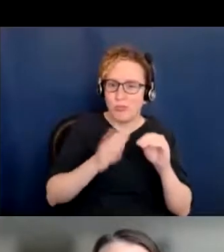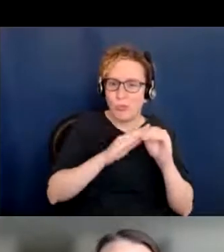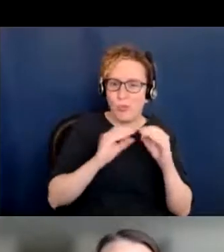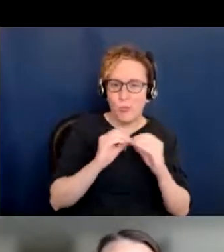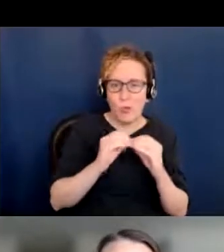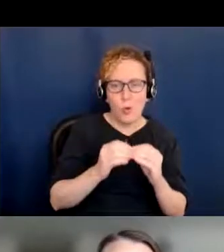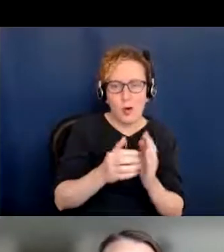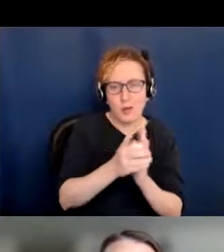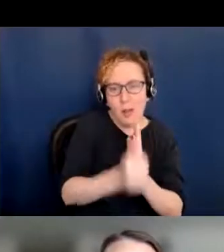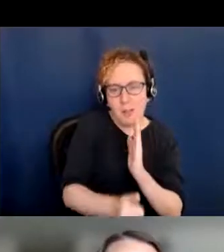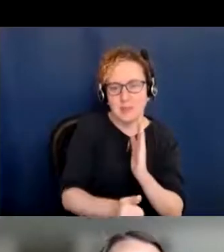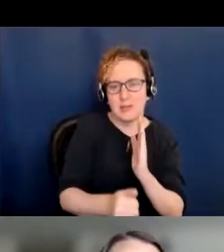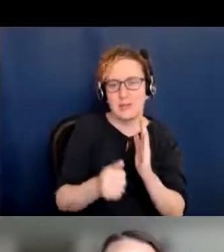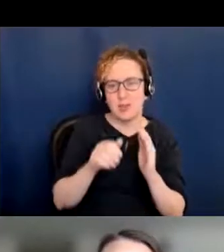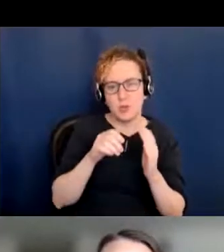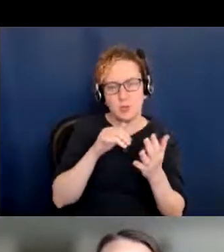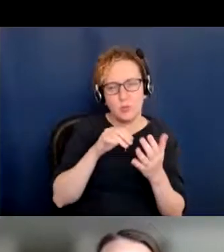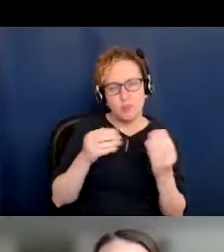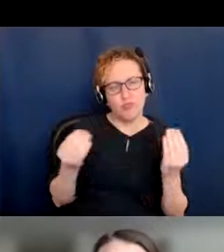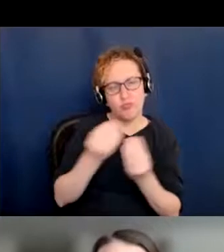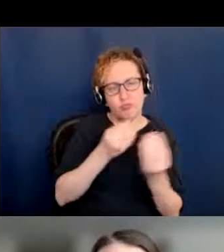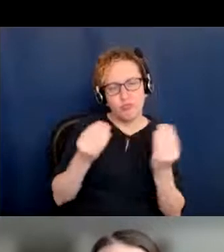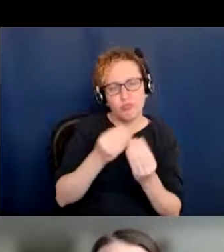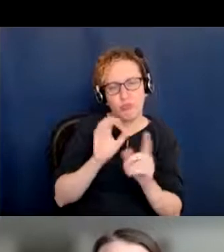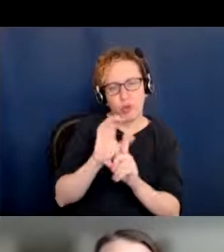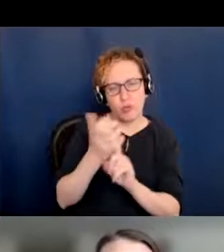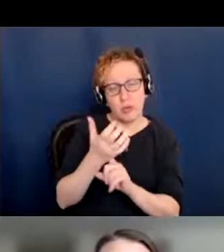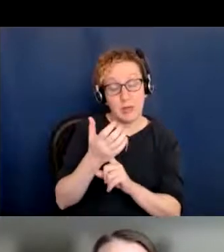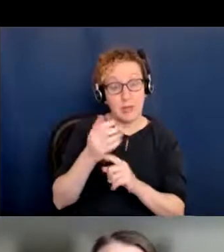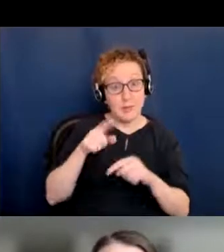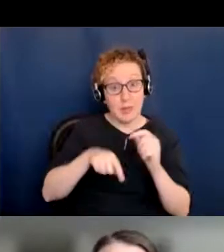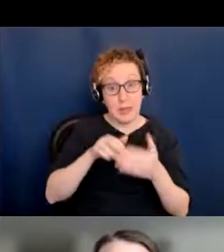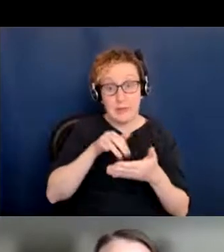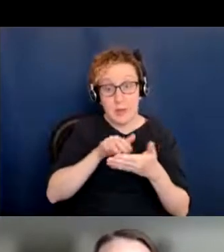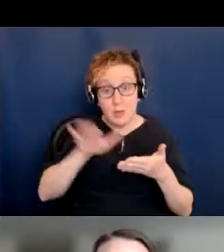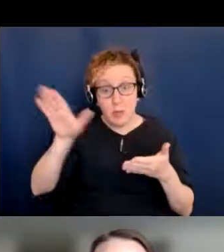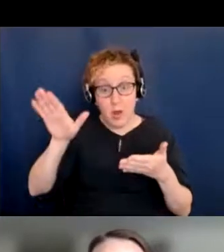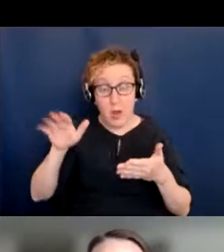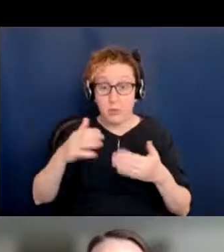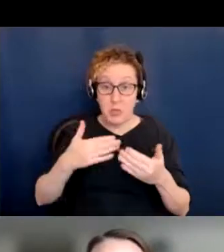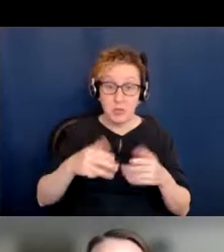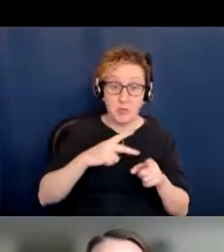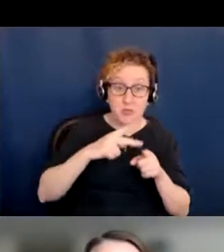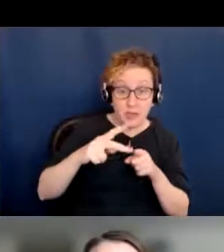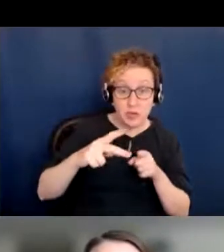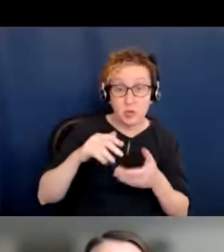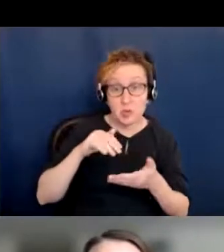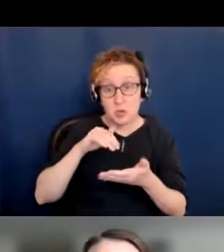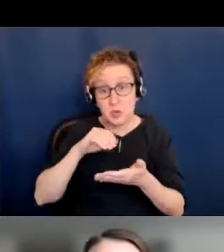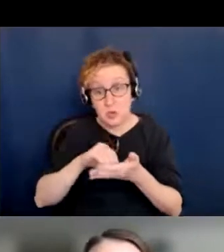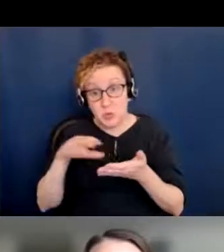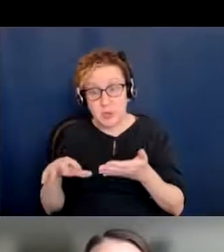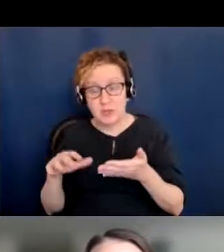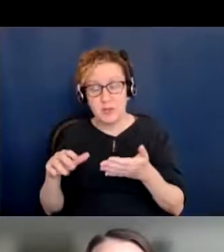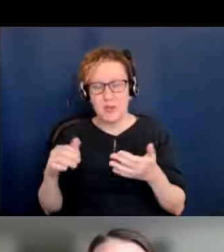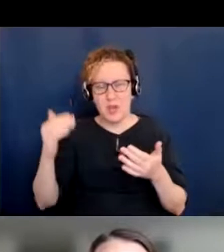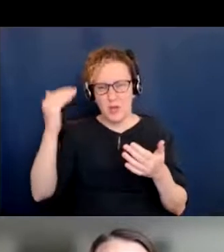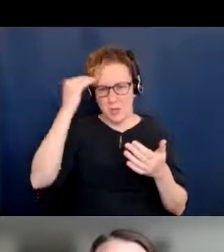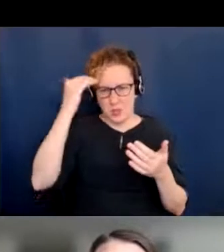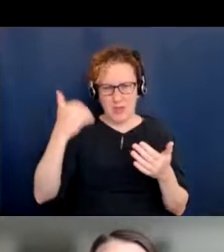abroad, whether they be, professionals or students. Just knowing that there